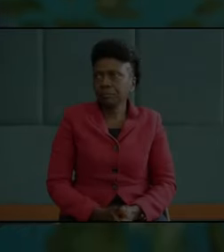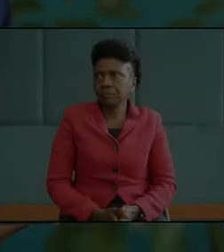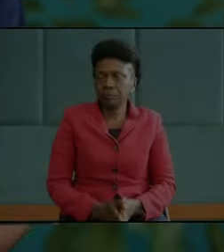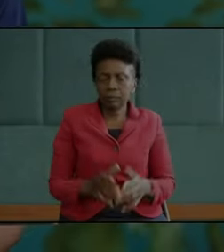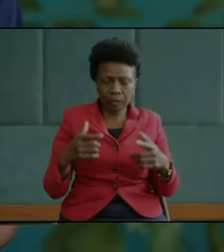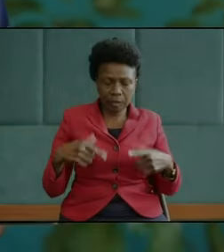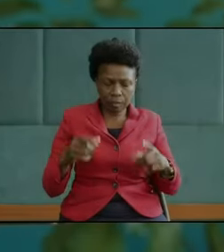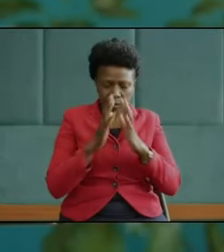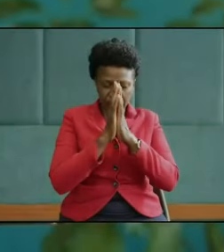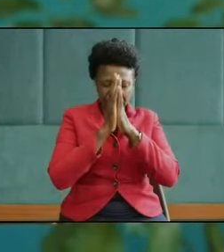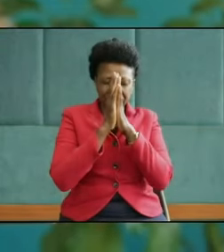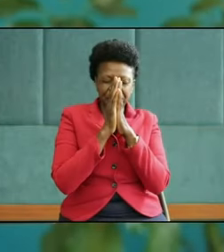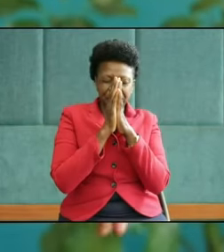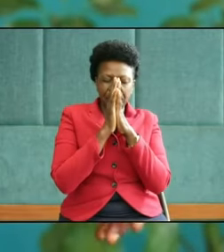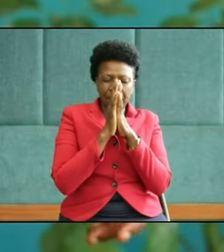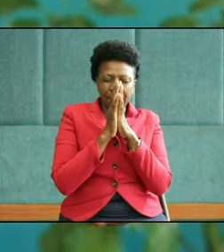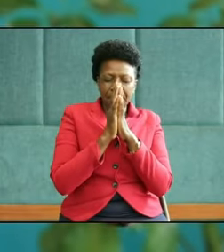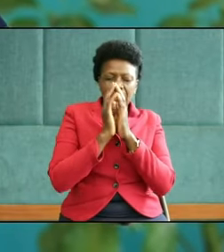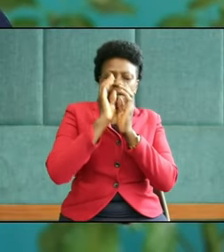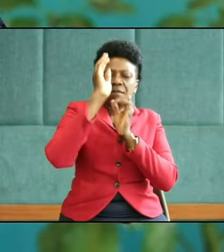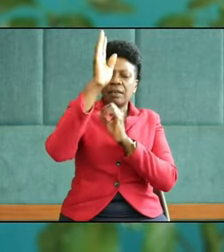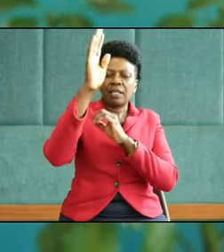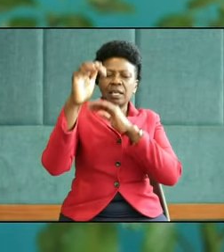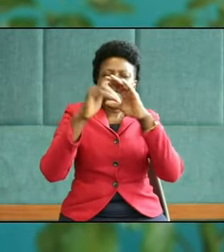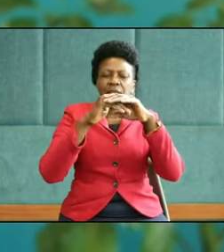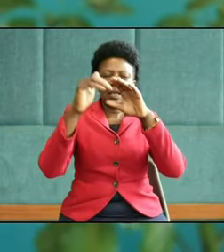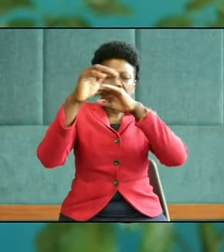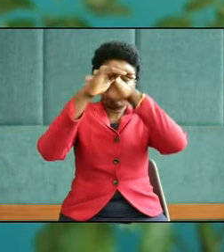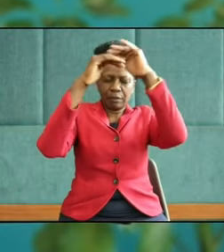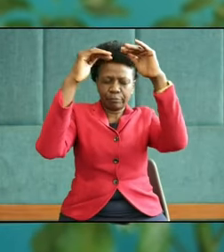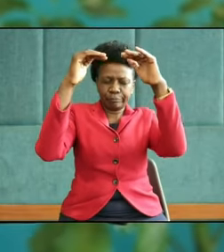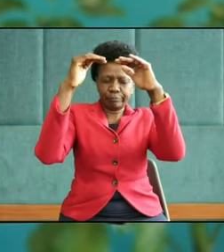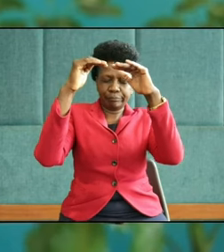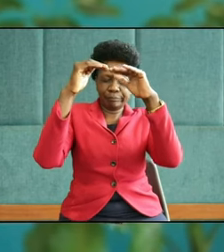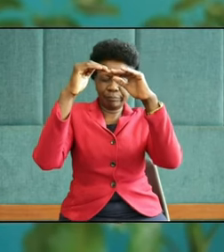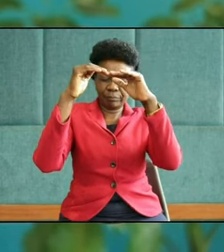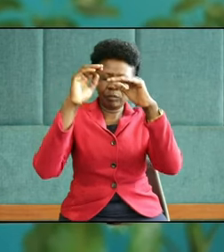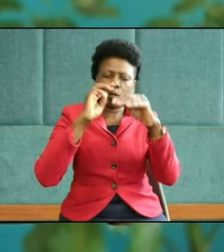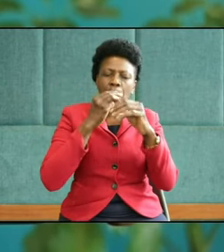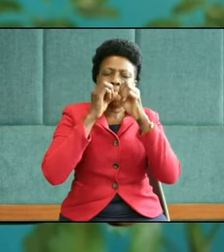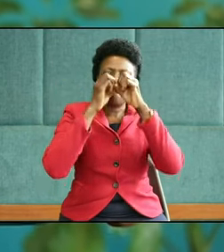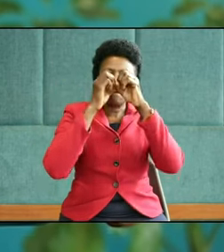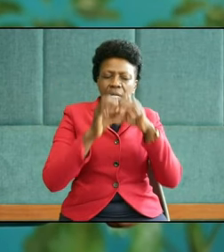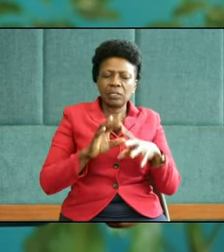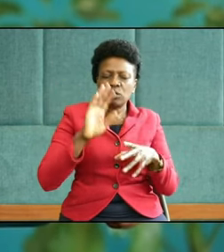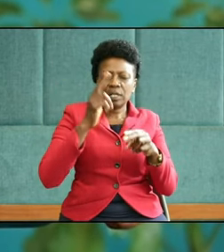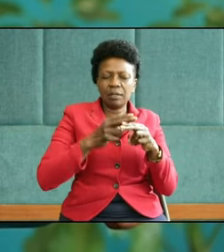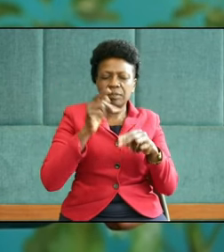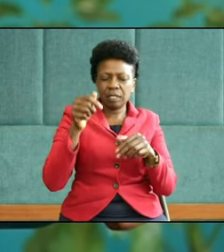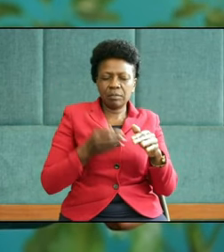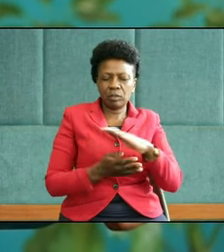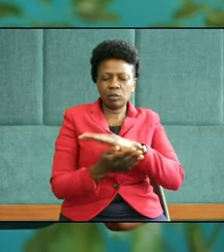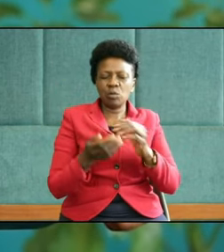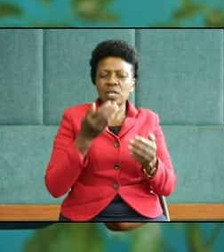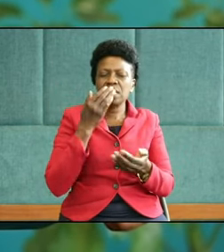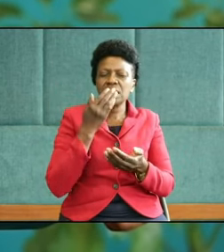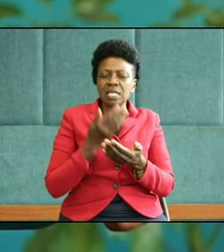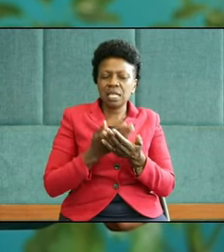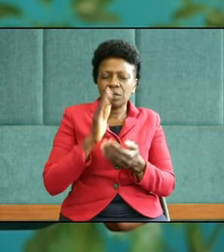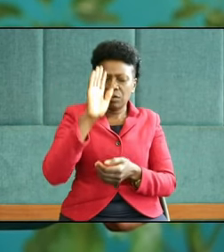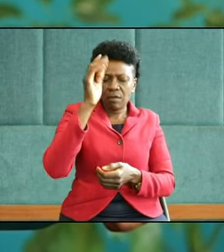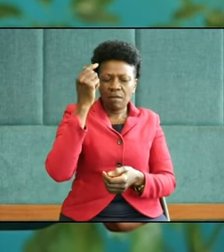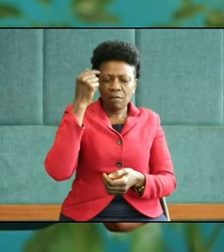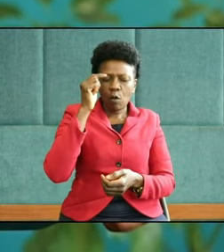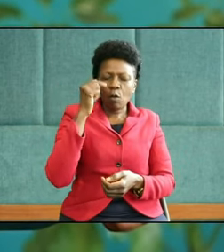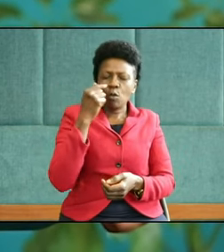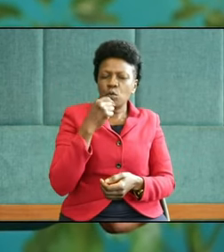Let us pray. Father in heaven, we bless your name this morning. We thank you for who